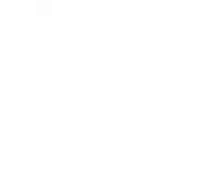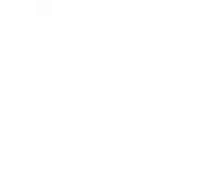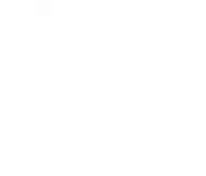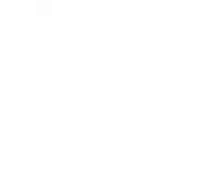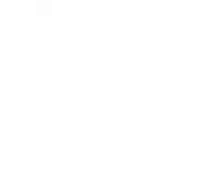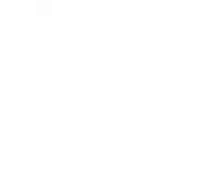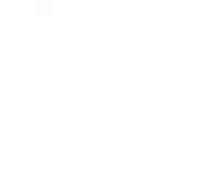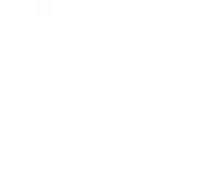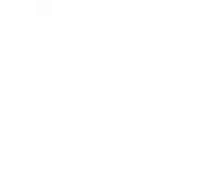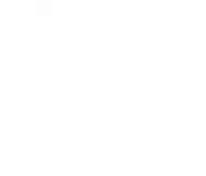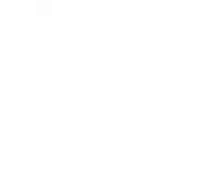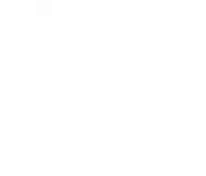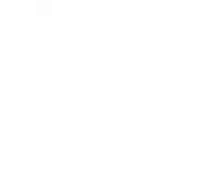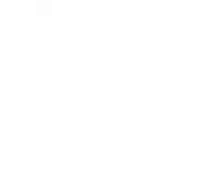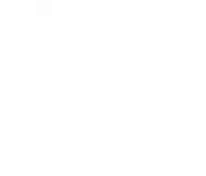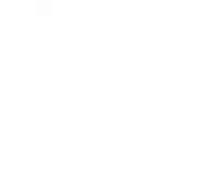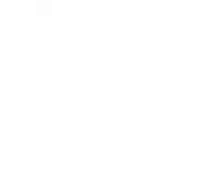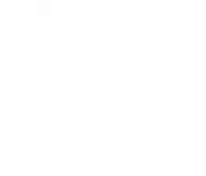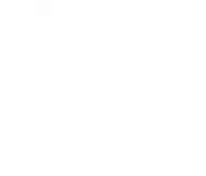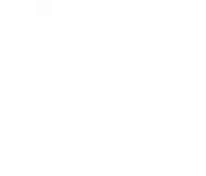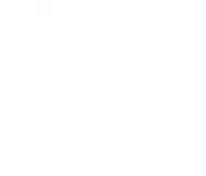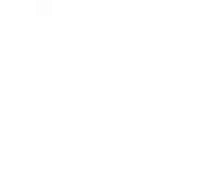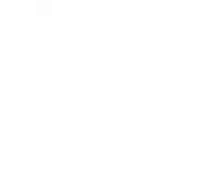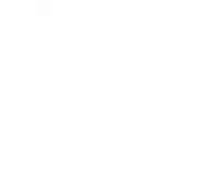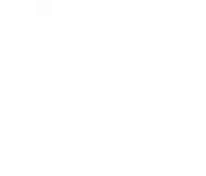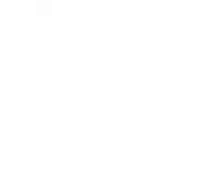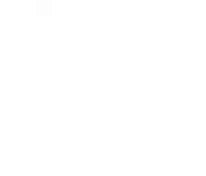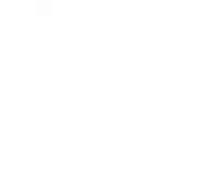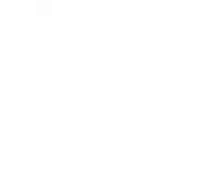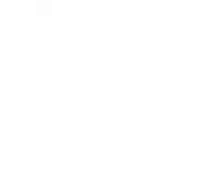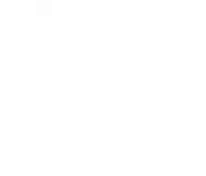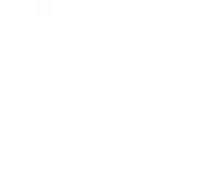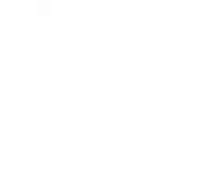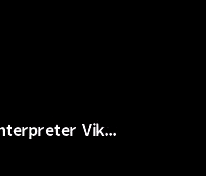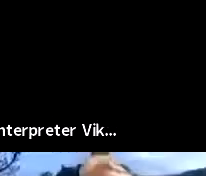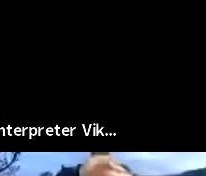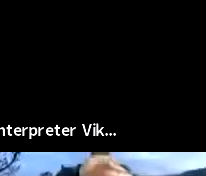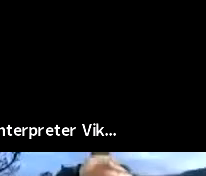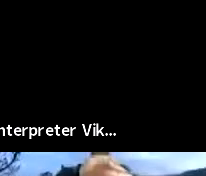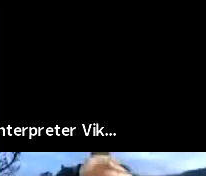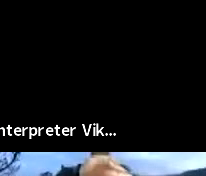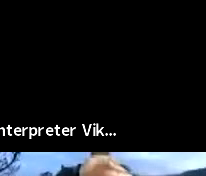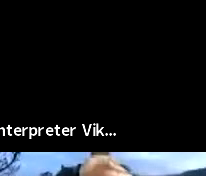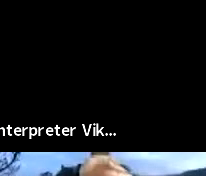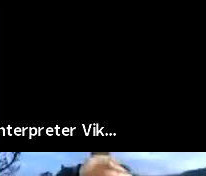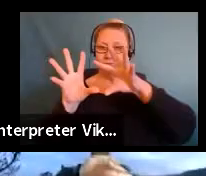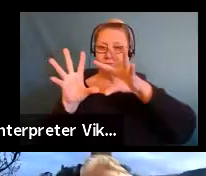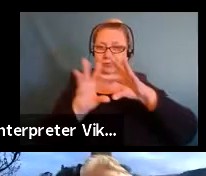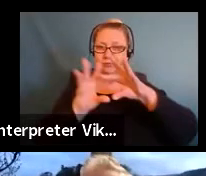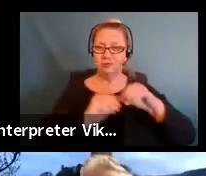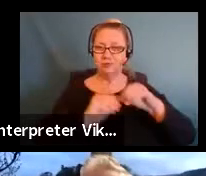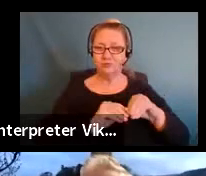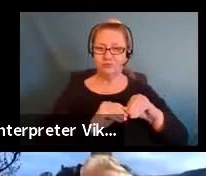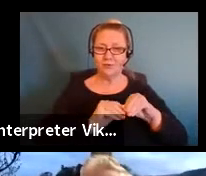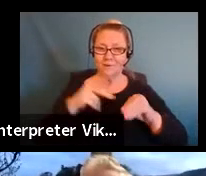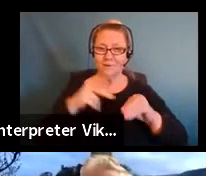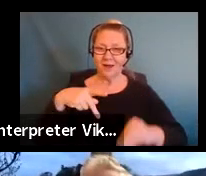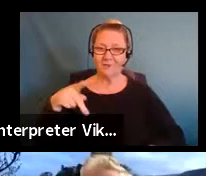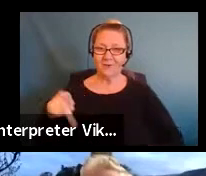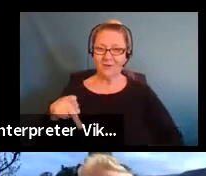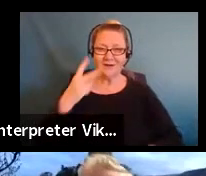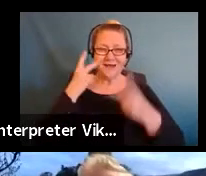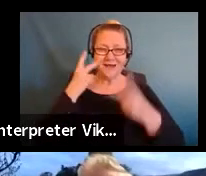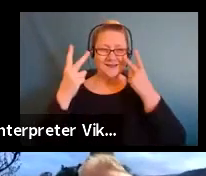connected, and we will put down the PowerPoint so everyone can see each other. Thank you.